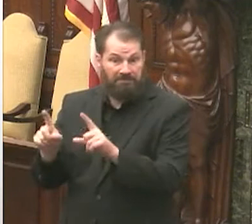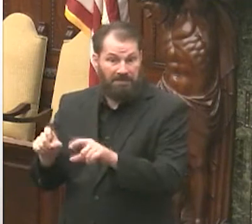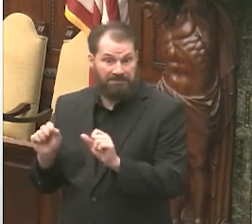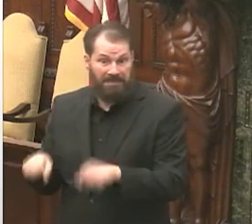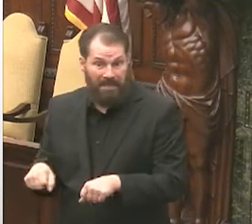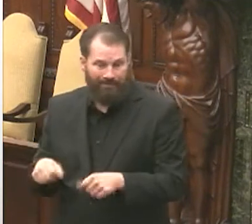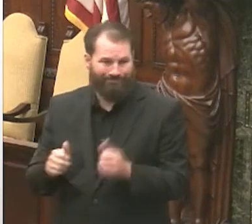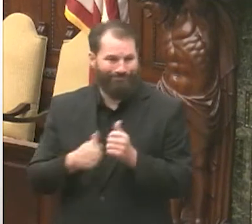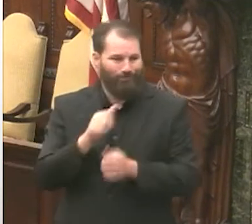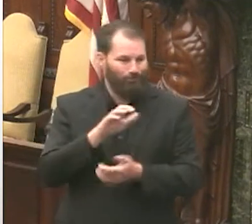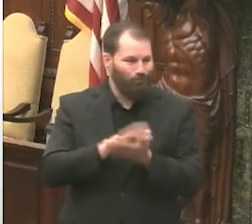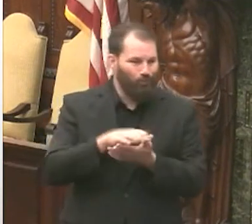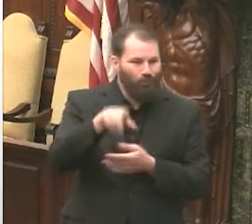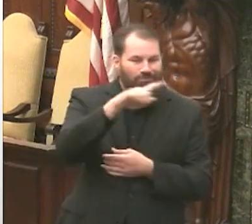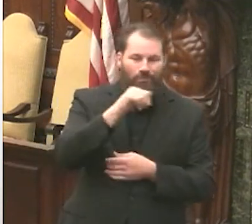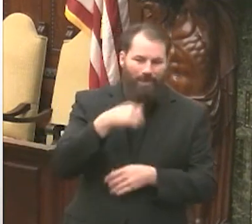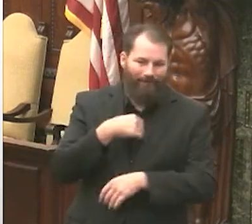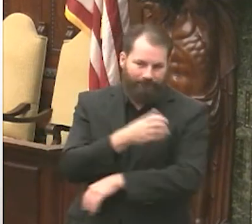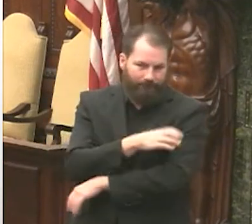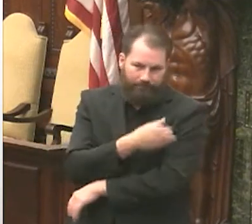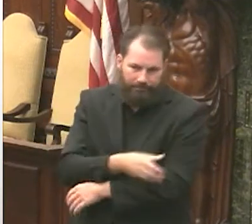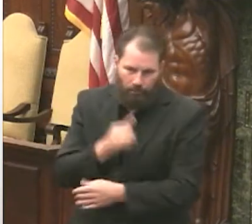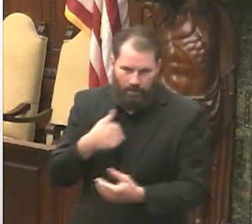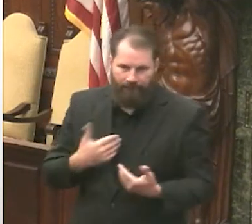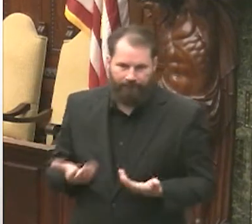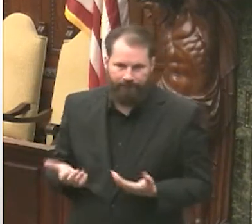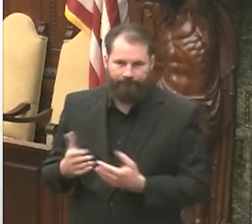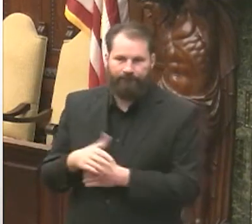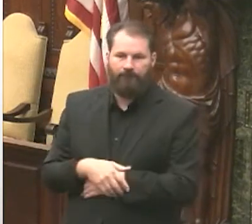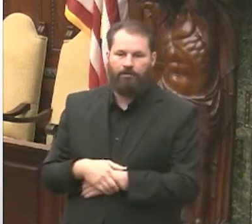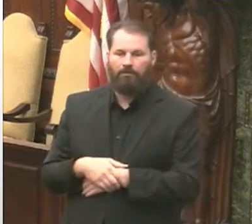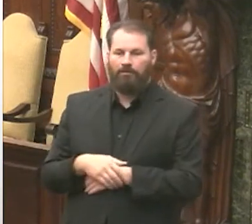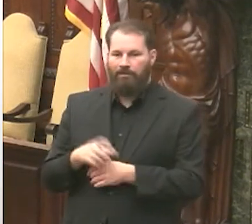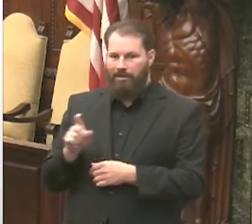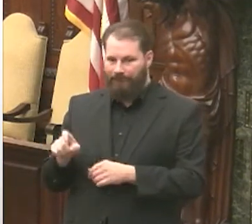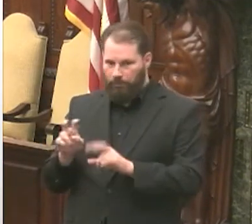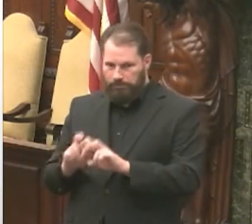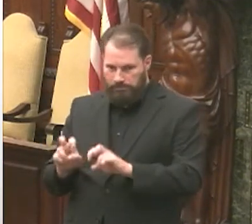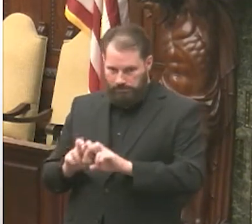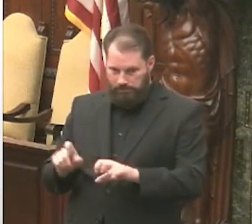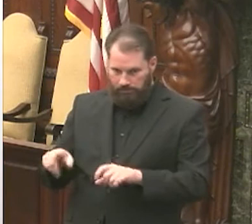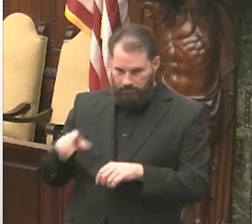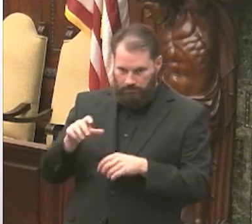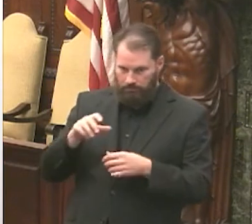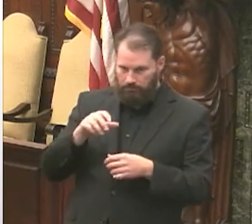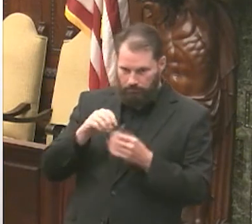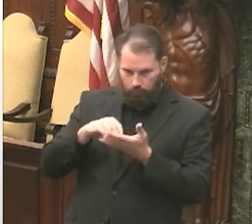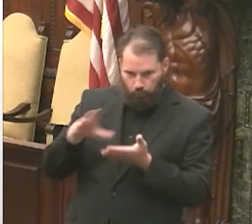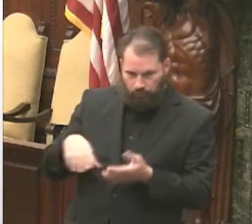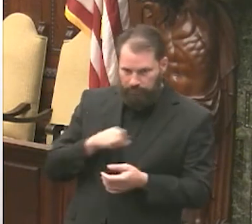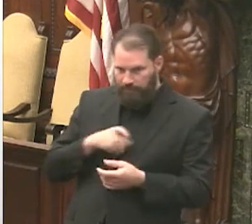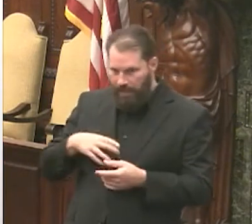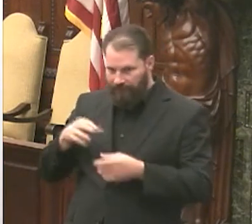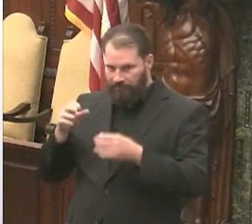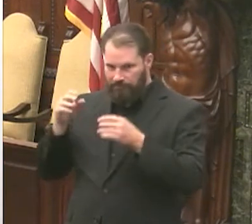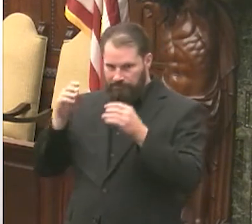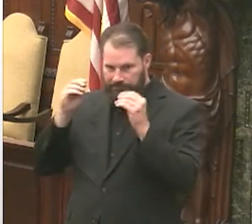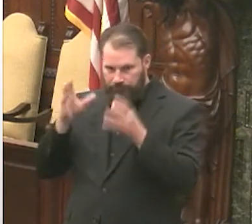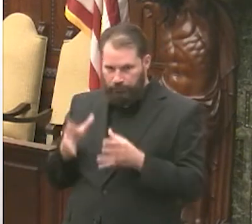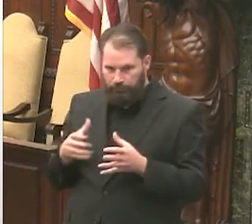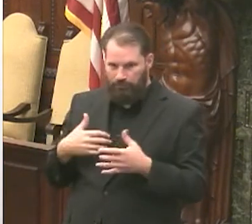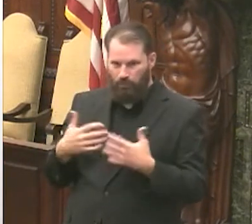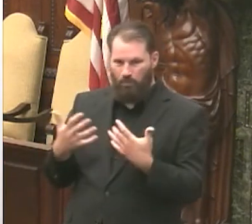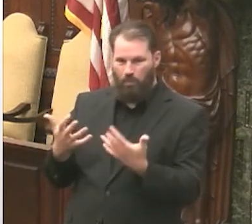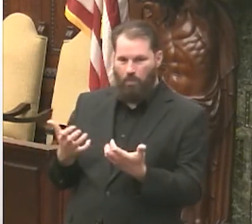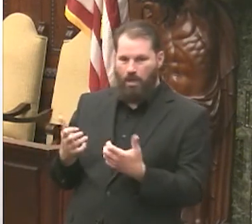students or staff who have classic symptoms of COVID, so that they can quickly start the process for containment if they have a